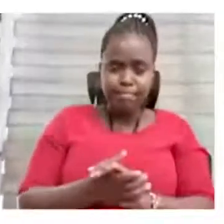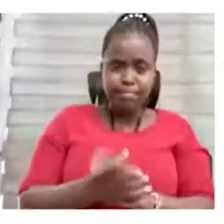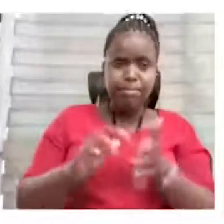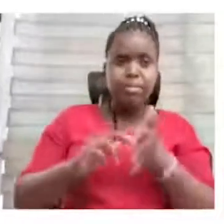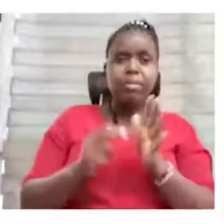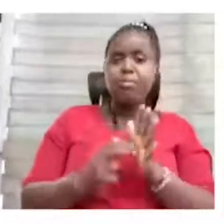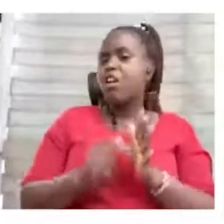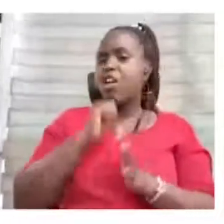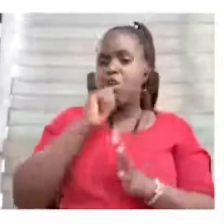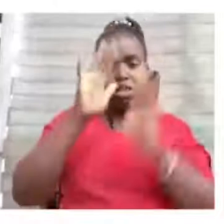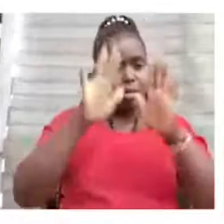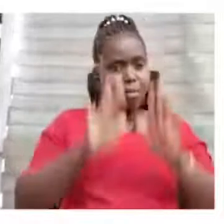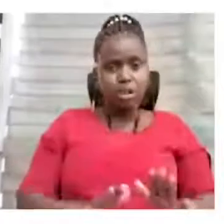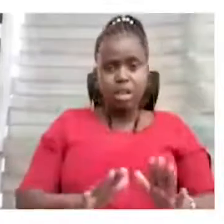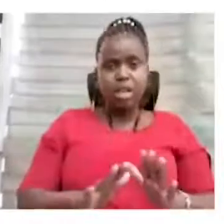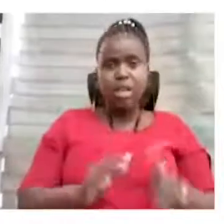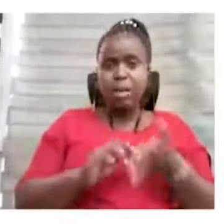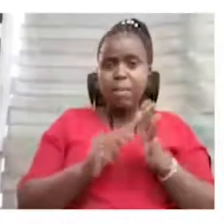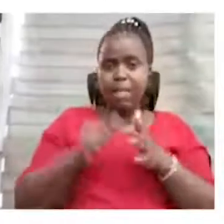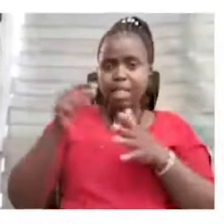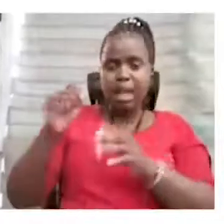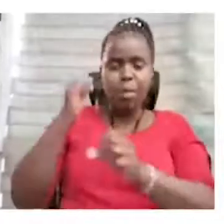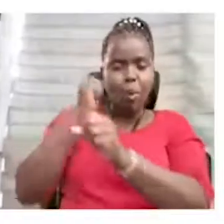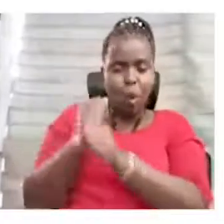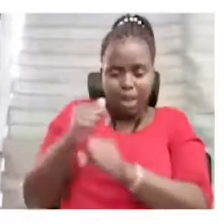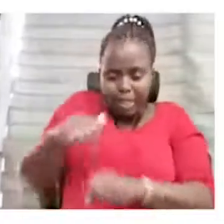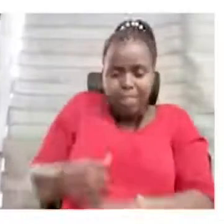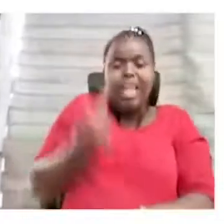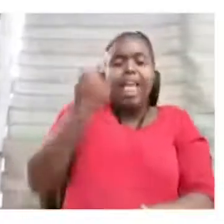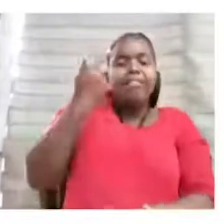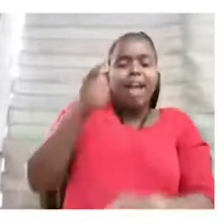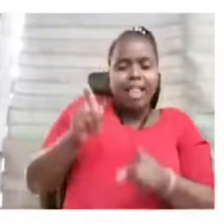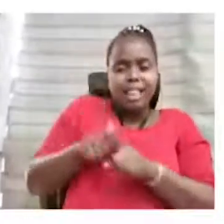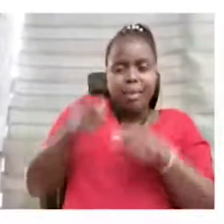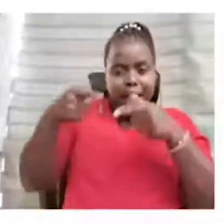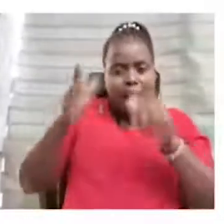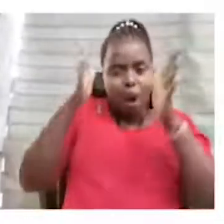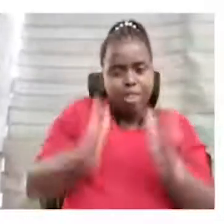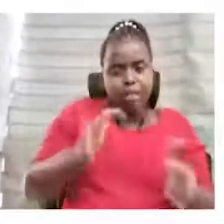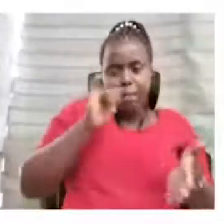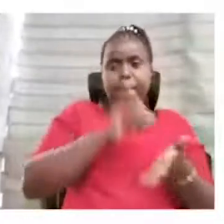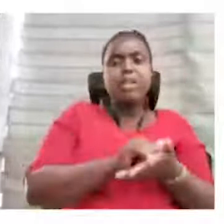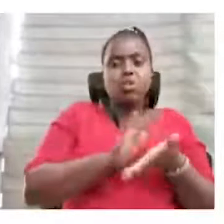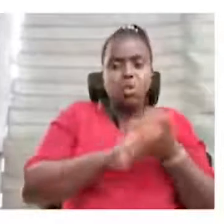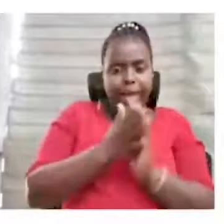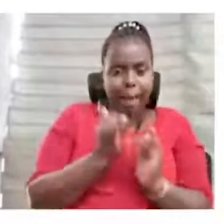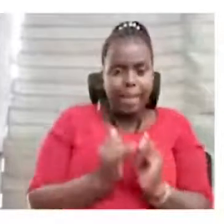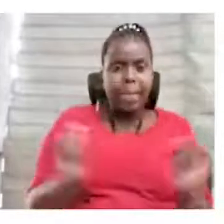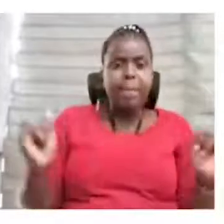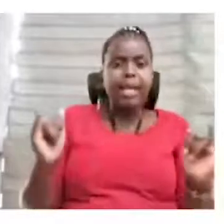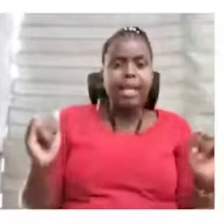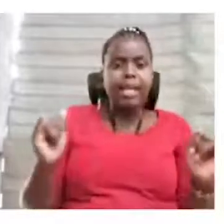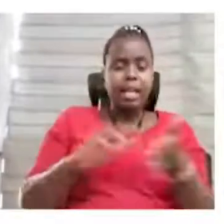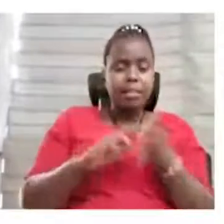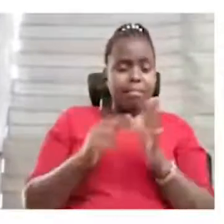smartphone should just work and should just allow that person to be independent. And so as we look across the